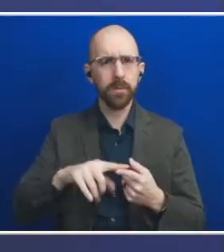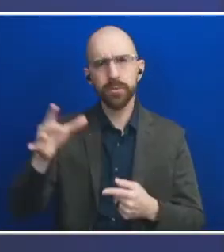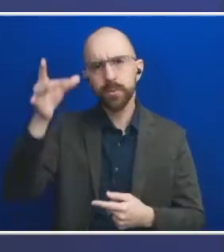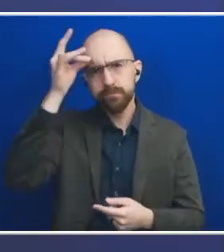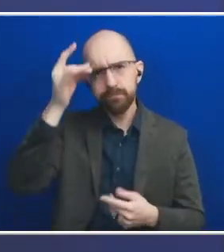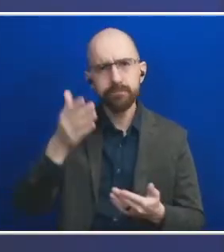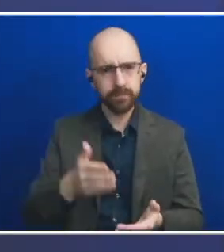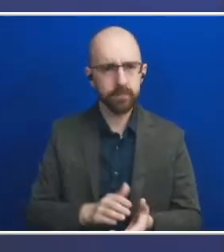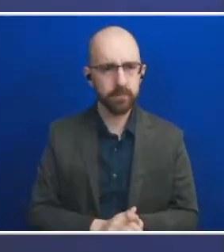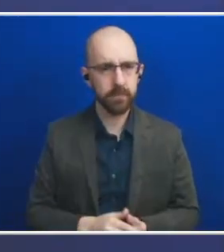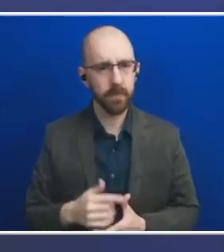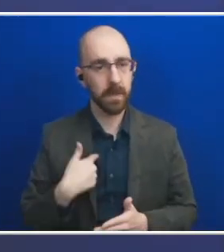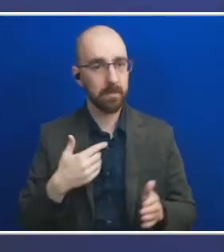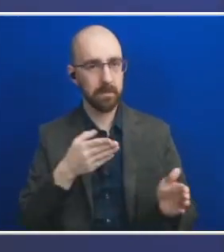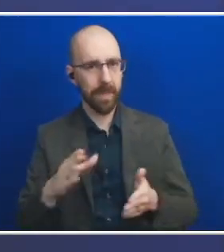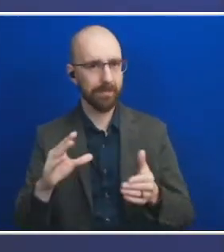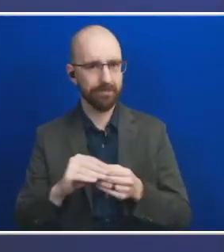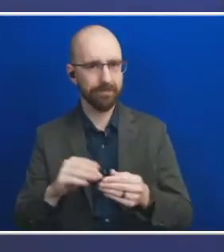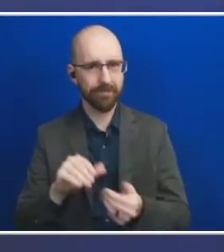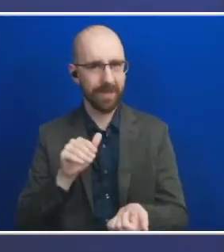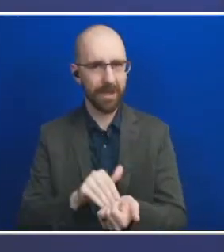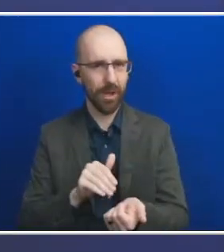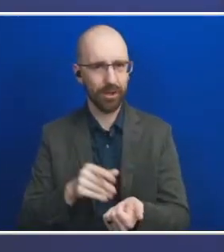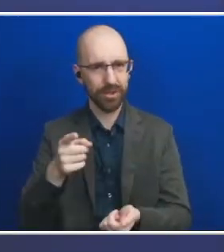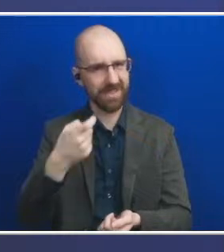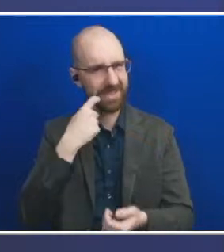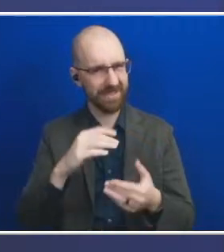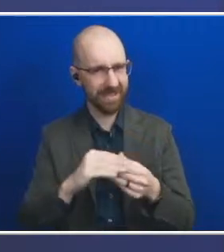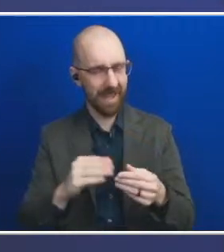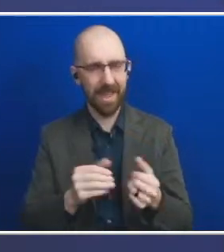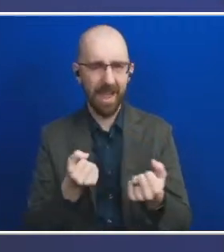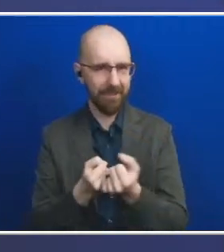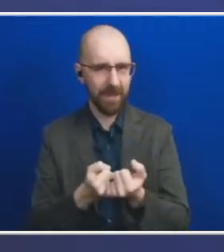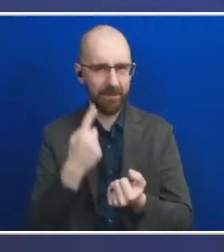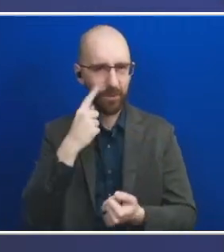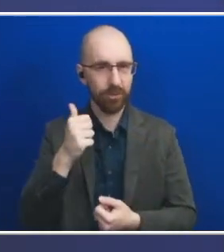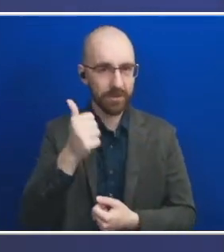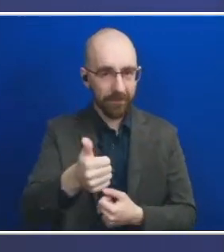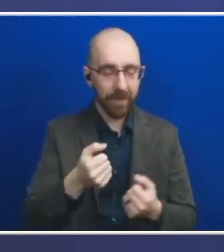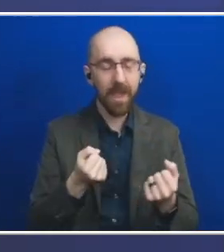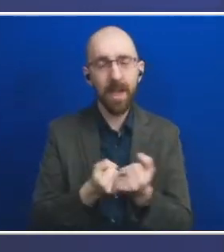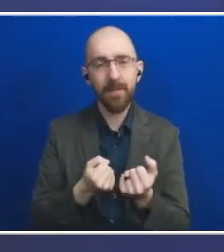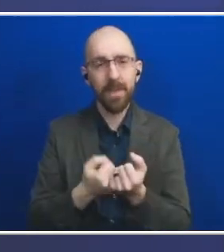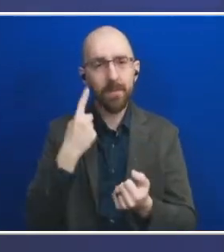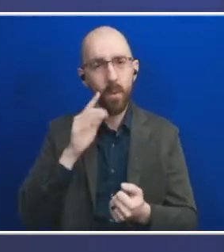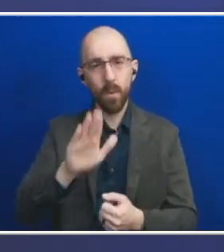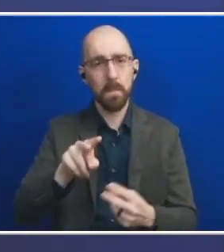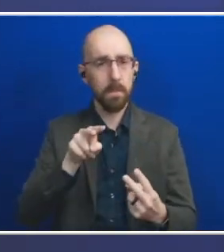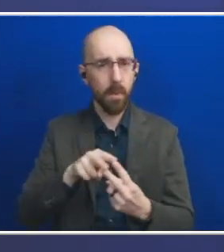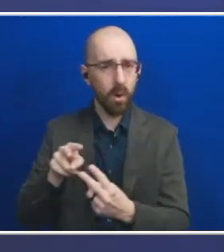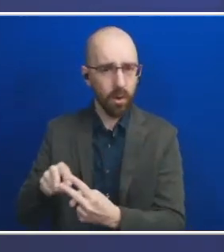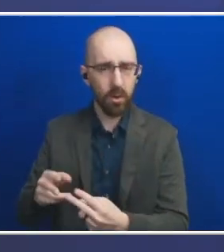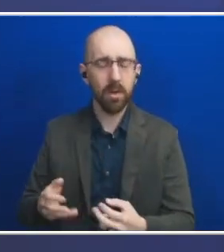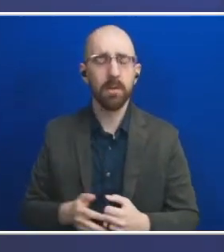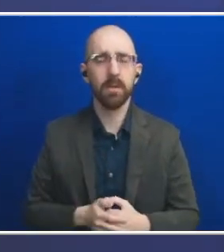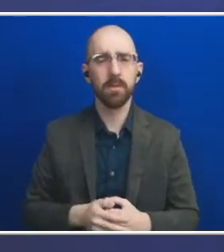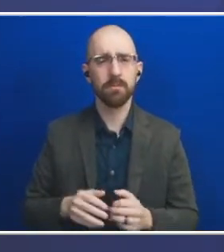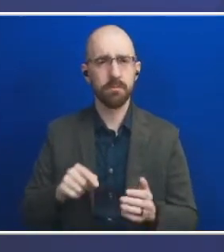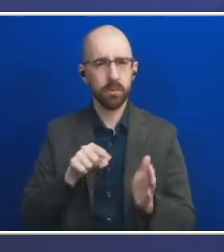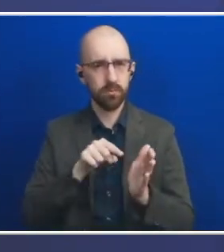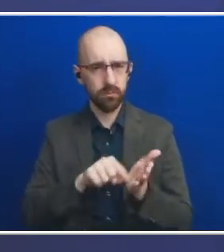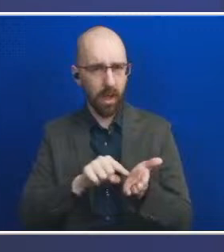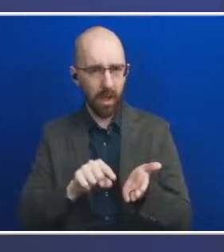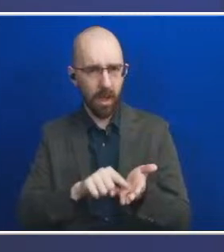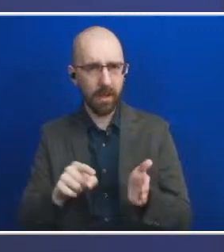what Dr. Ashcraft said, but advocate for yourself, advocate for your partner, track your symptoms, watch what